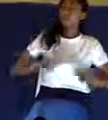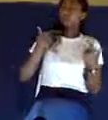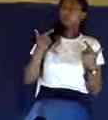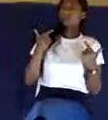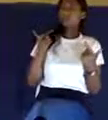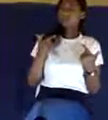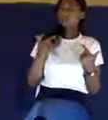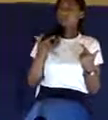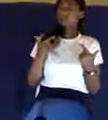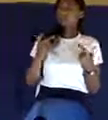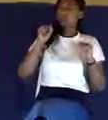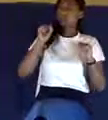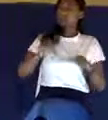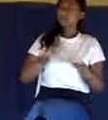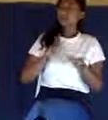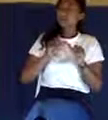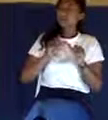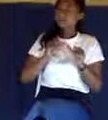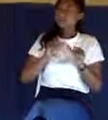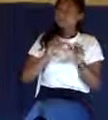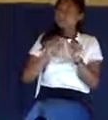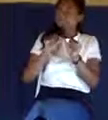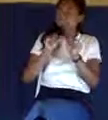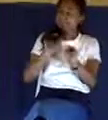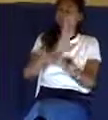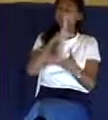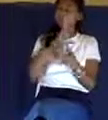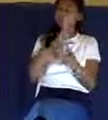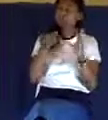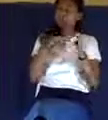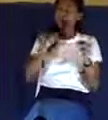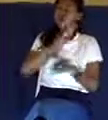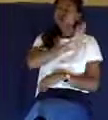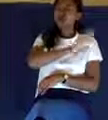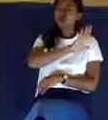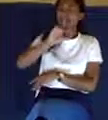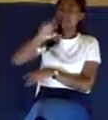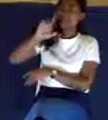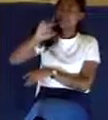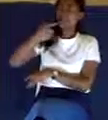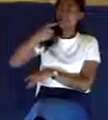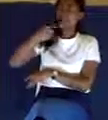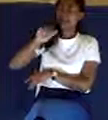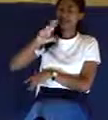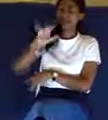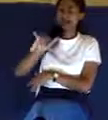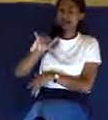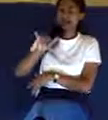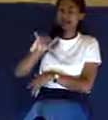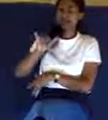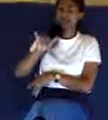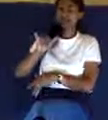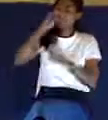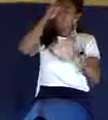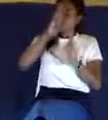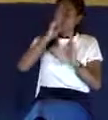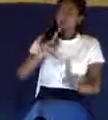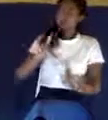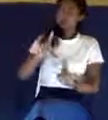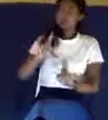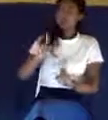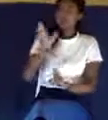We can carry on the legacy that was left and go even beyond that. And by doing so, honor